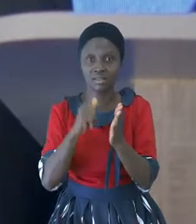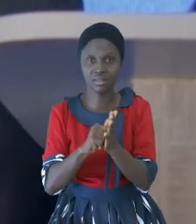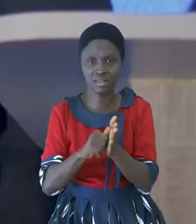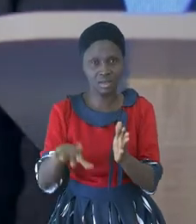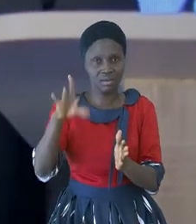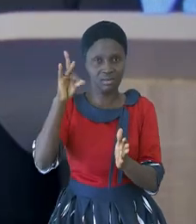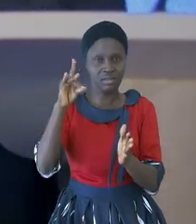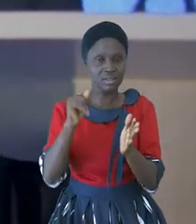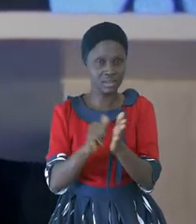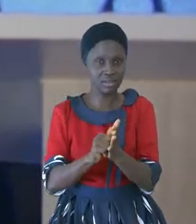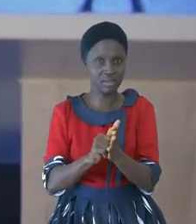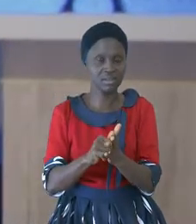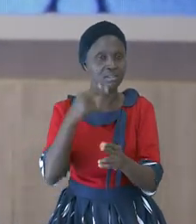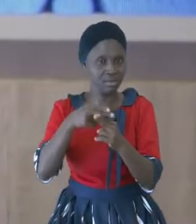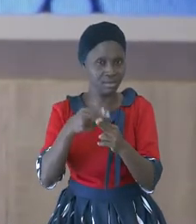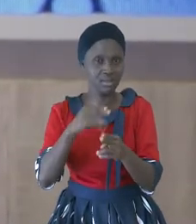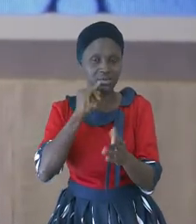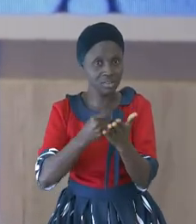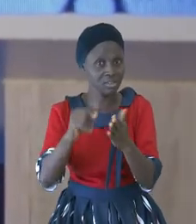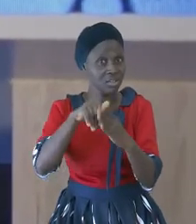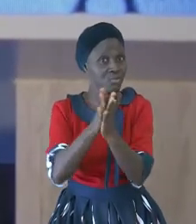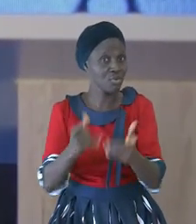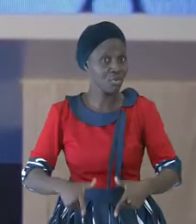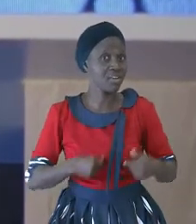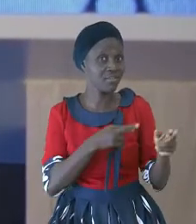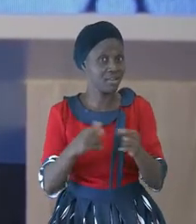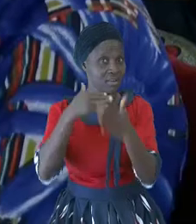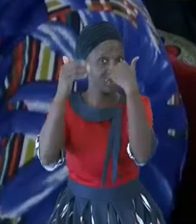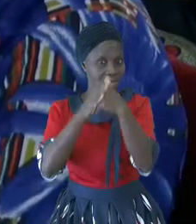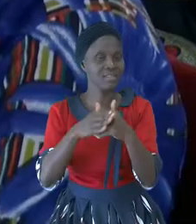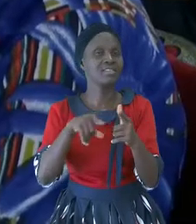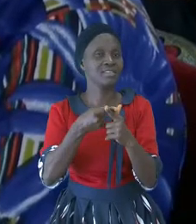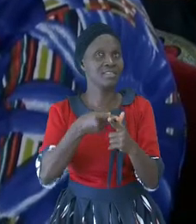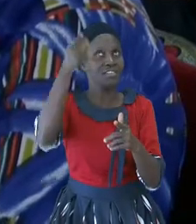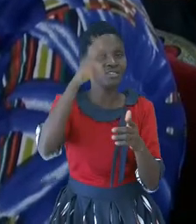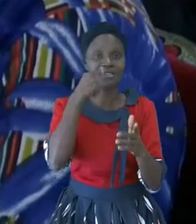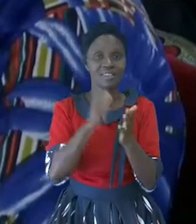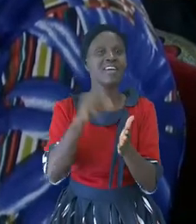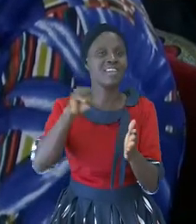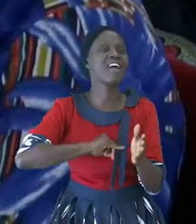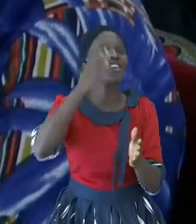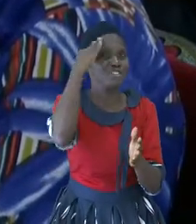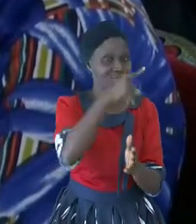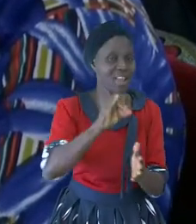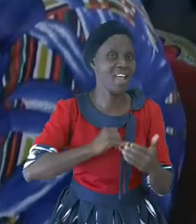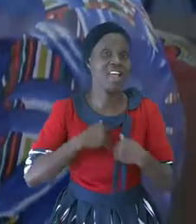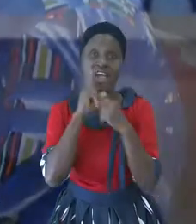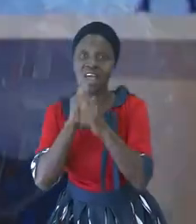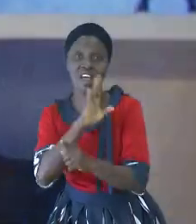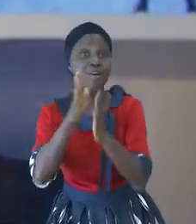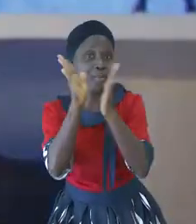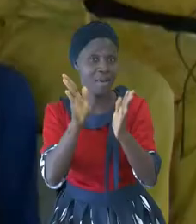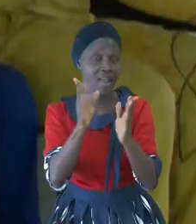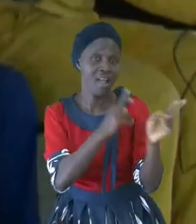sees that name. He said, yes, I know you. I've answered your prayer already. A prayer you pray this morning, the Lord